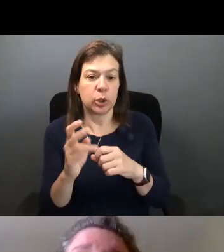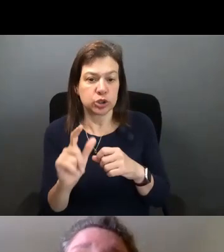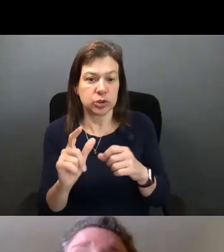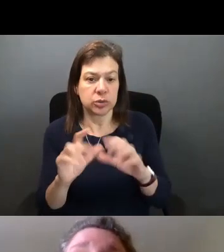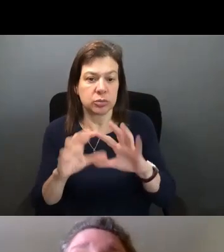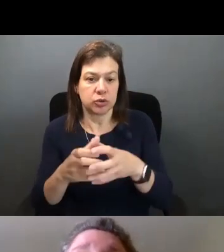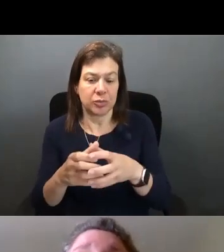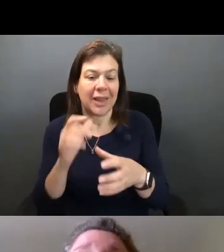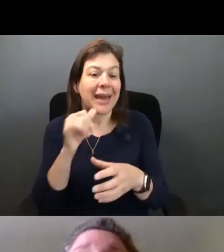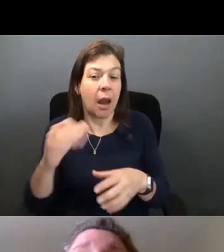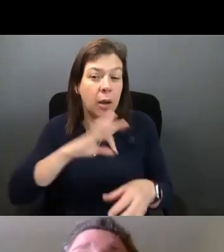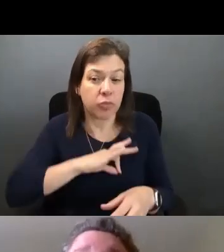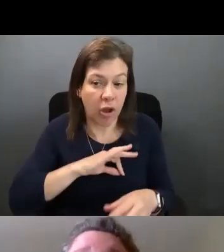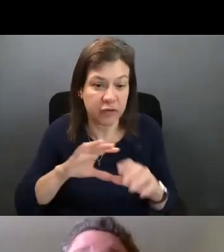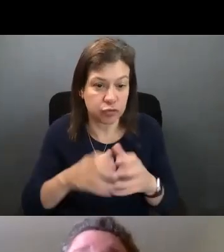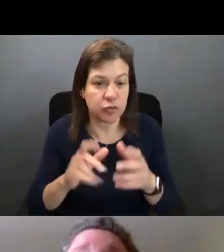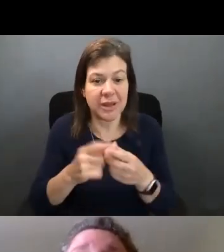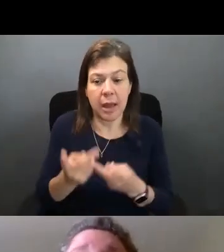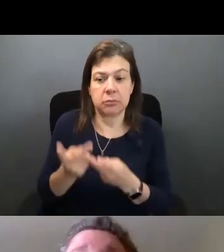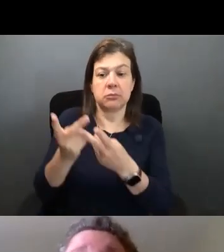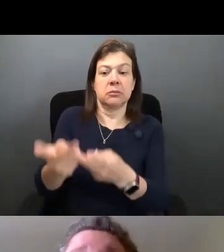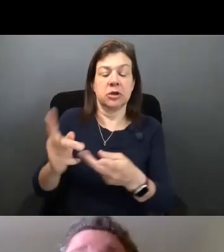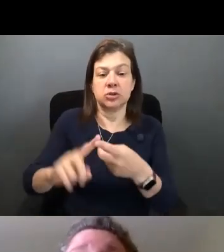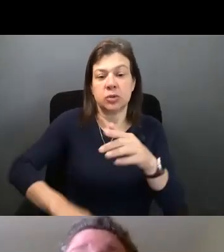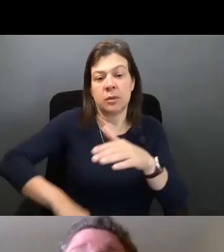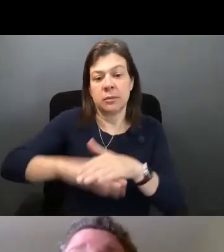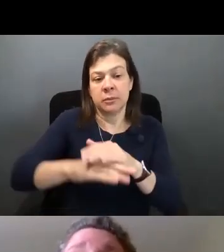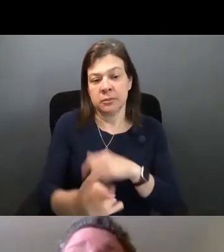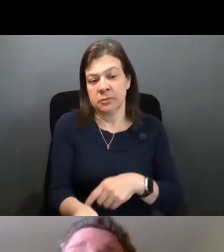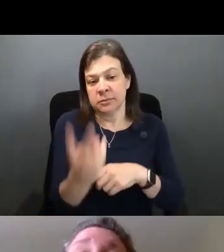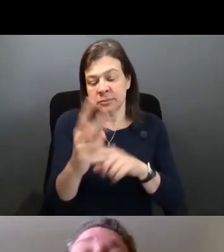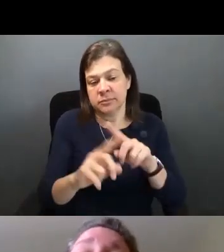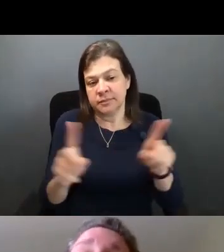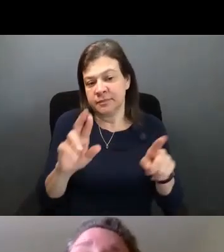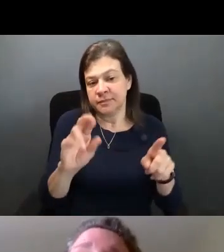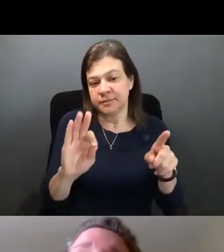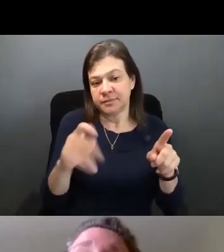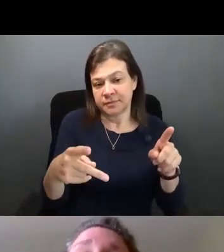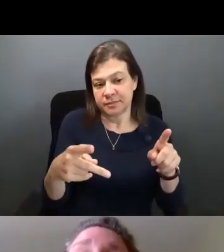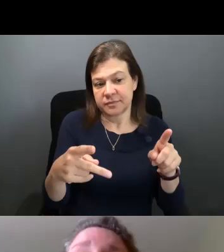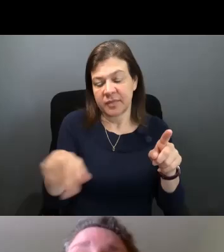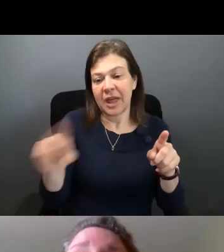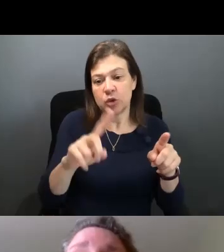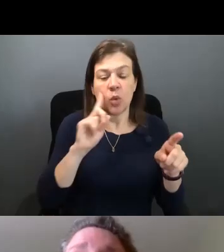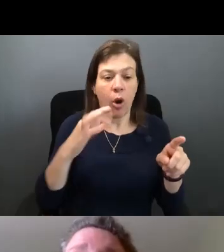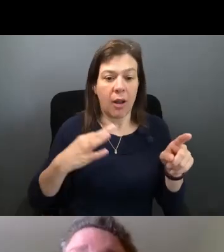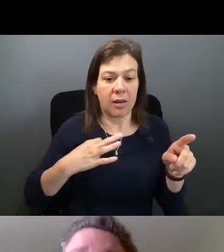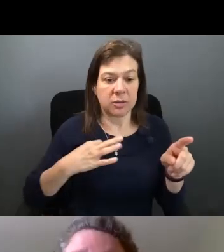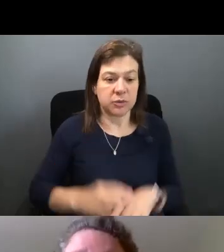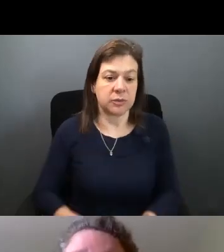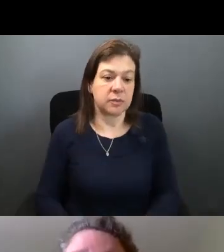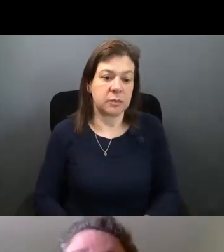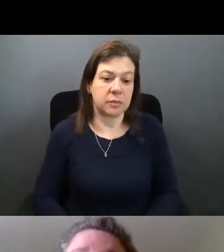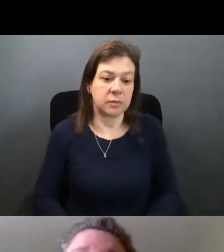organization, may submit proposals to a maximum of 2 different RFPs for which it's